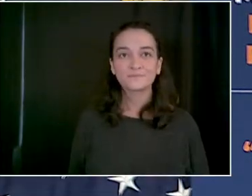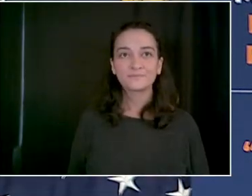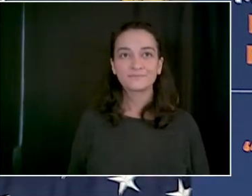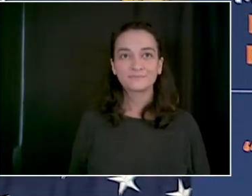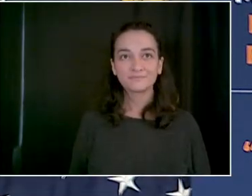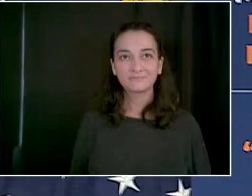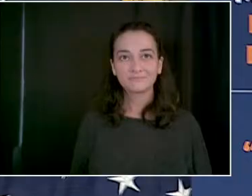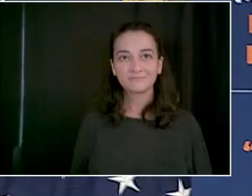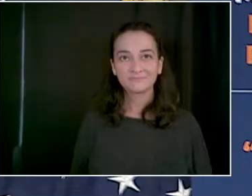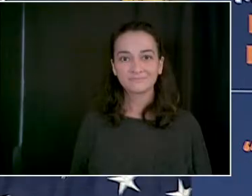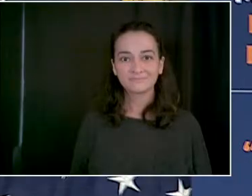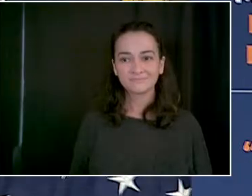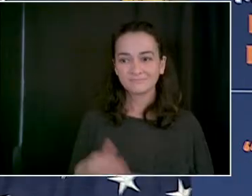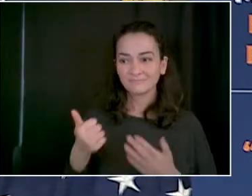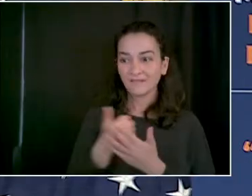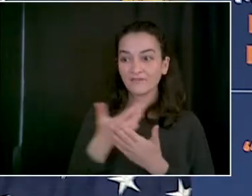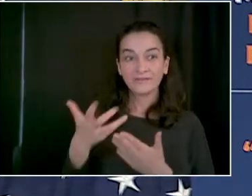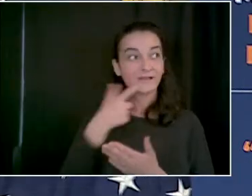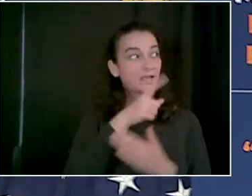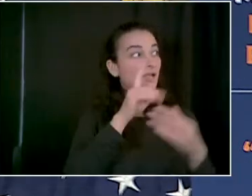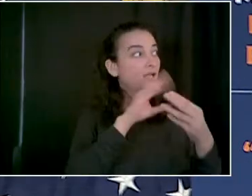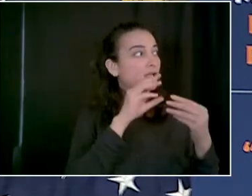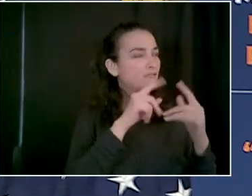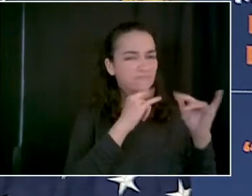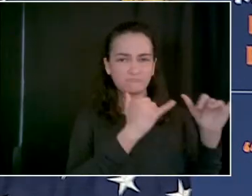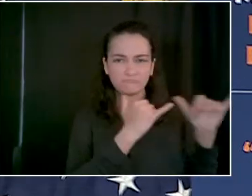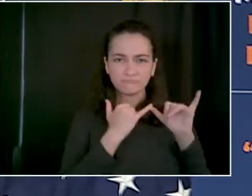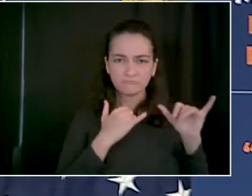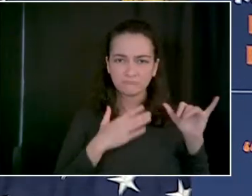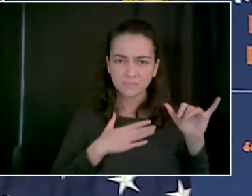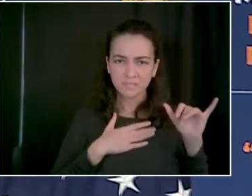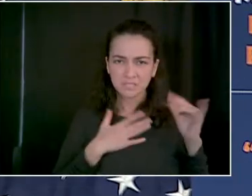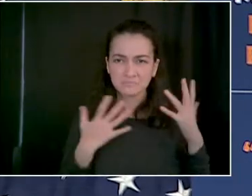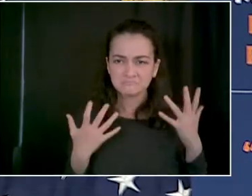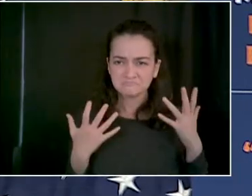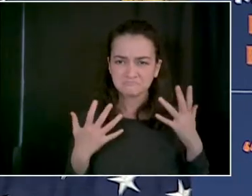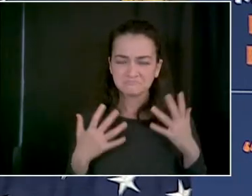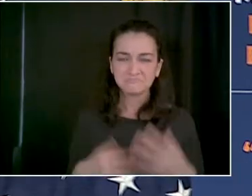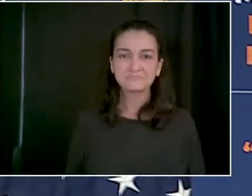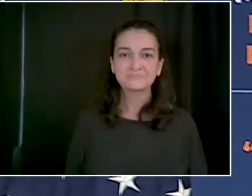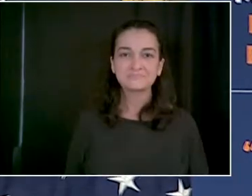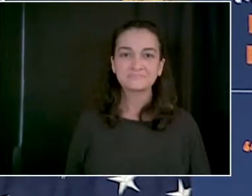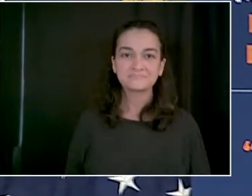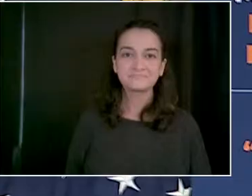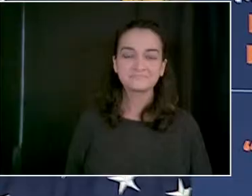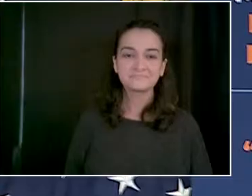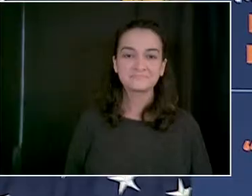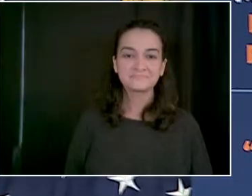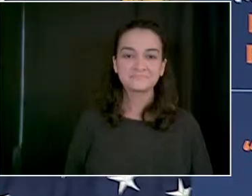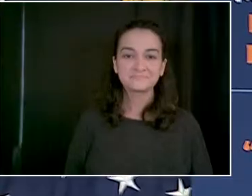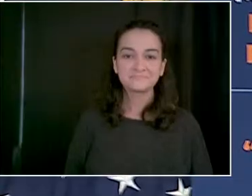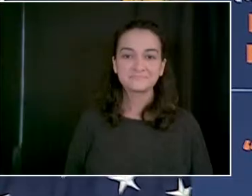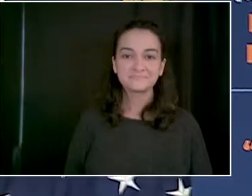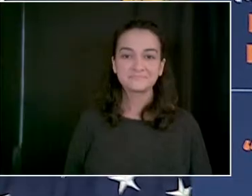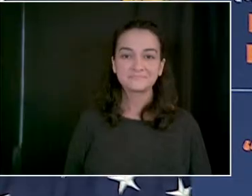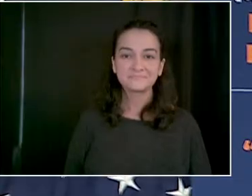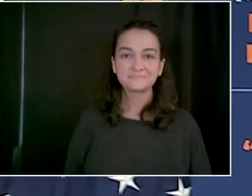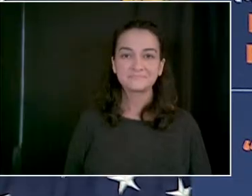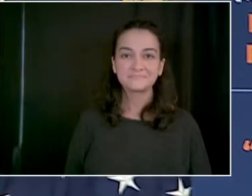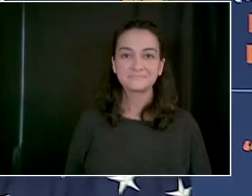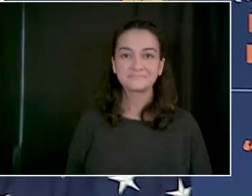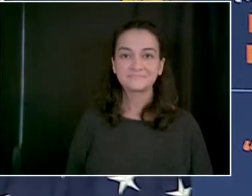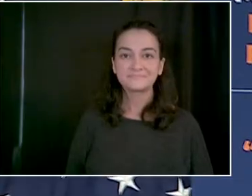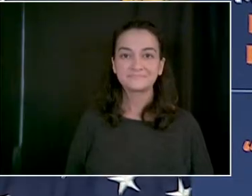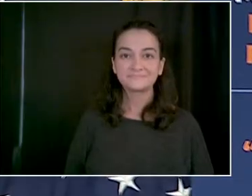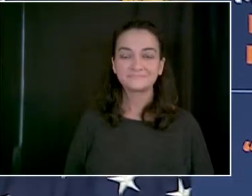motion. Just saying, I'm just going to check off the box. You know, isn't that strange to you?